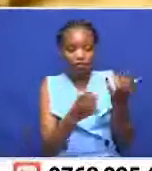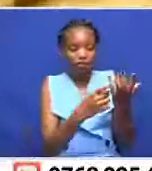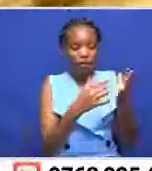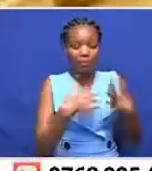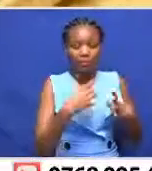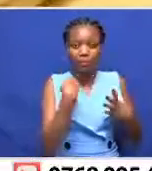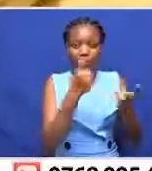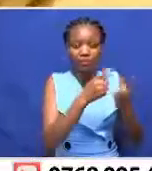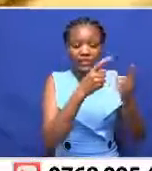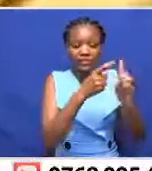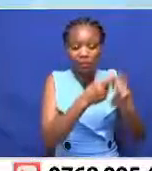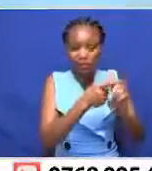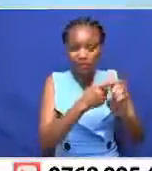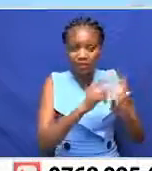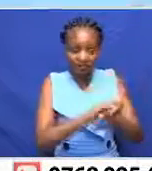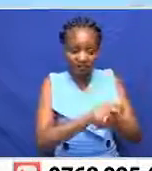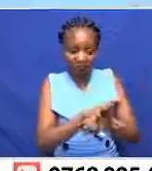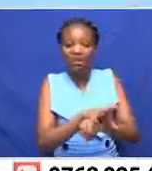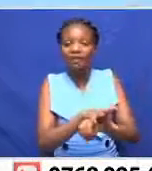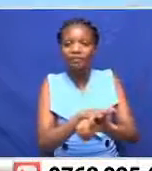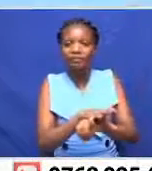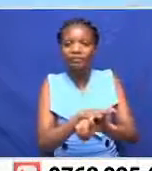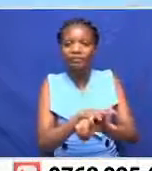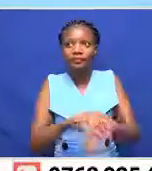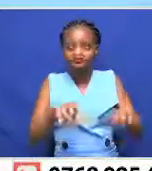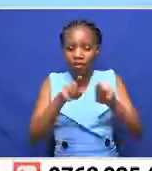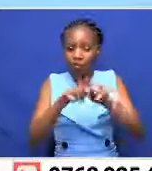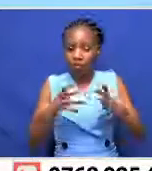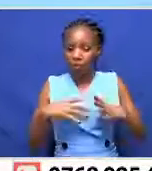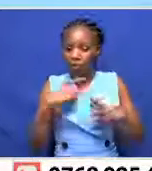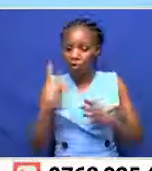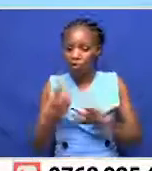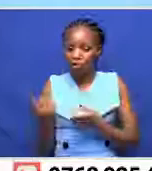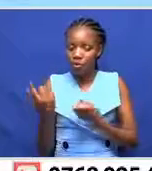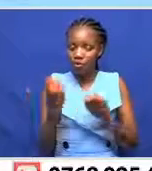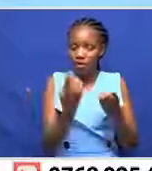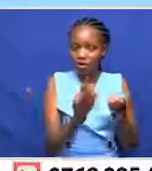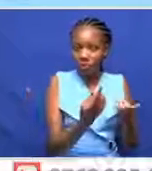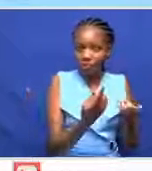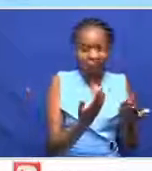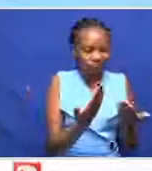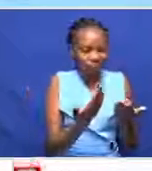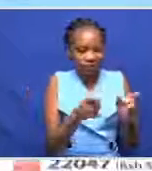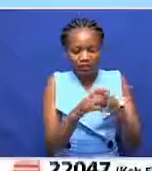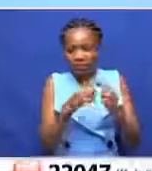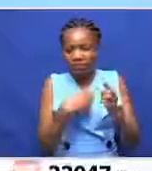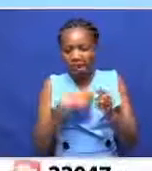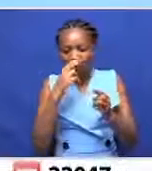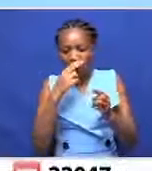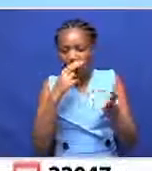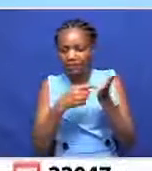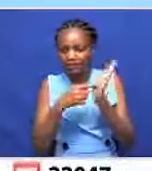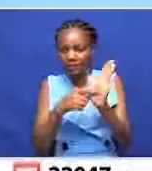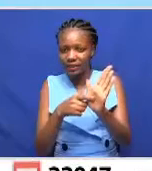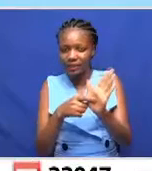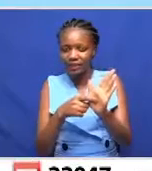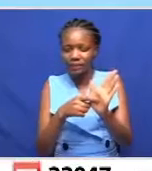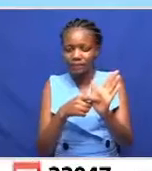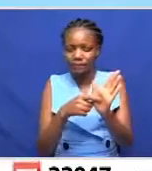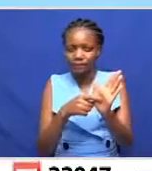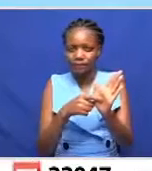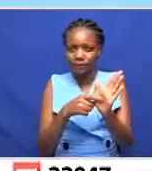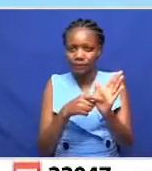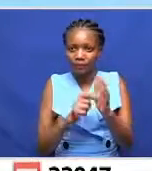testing positive for the virus. Even the number of people coming in with the flu-like symptoms, respiratory illnesses, have